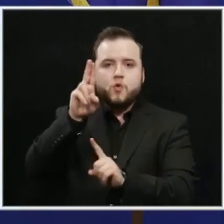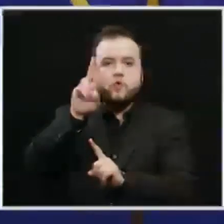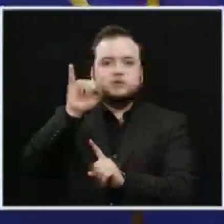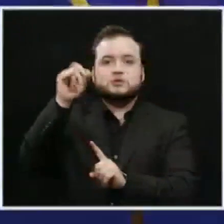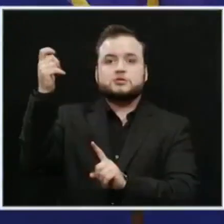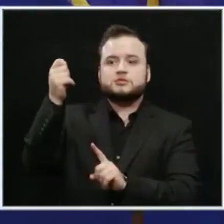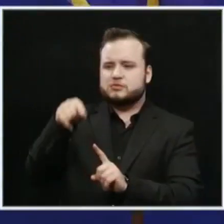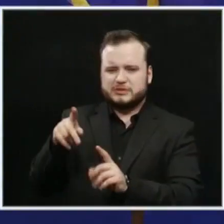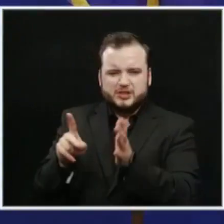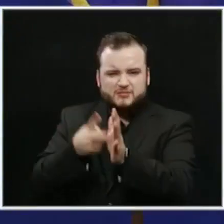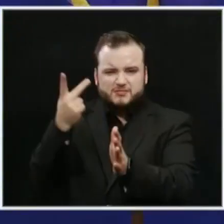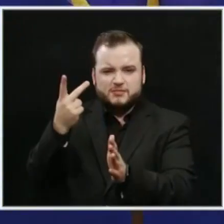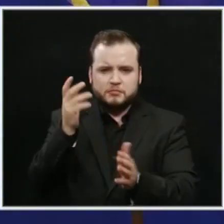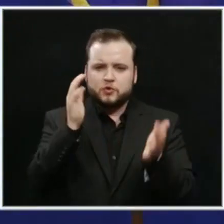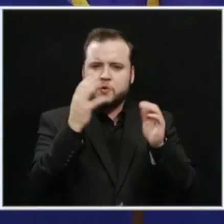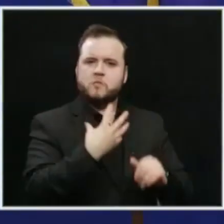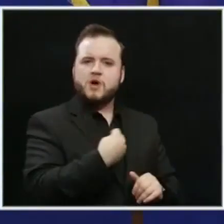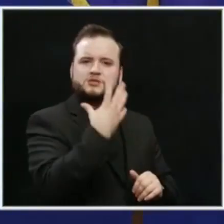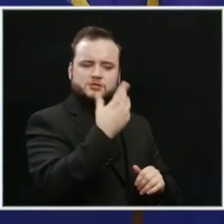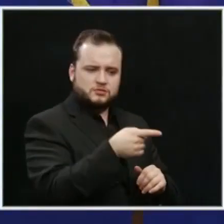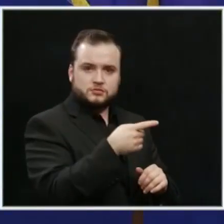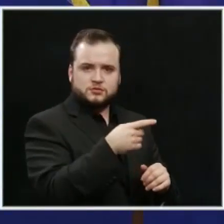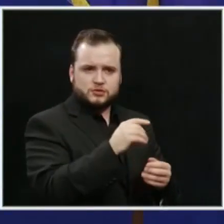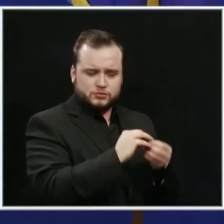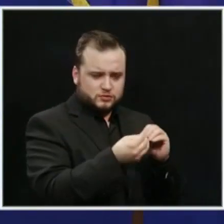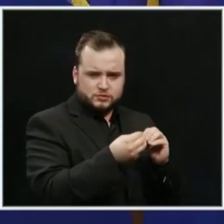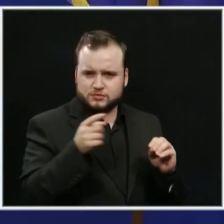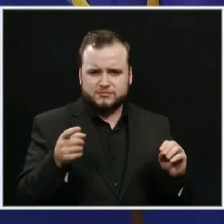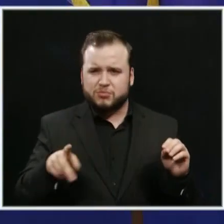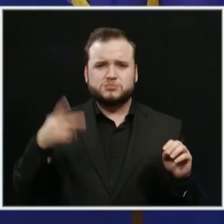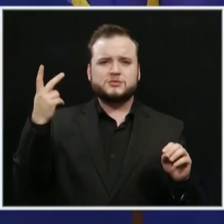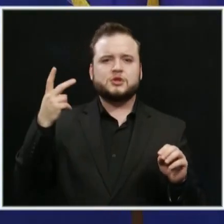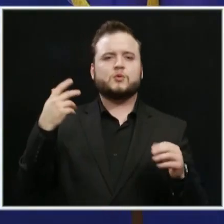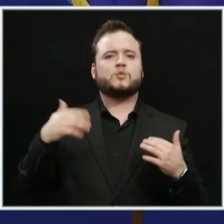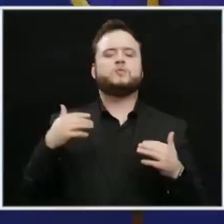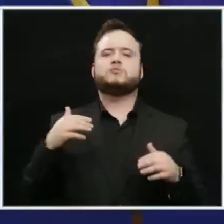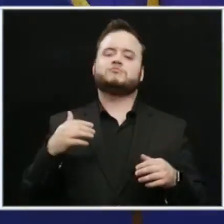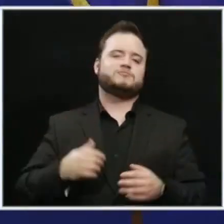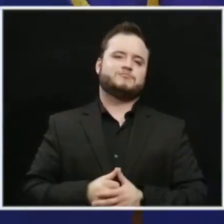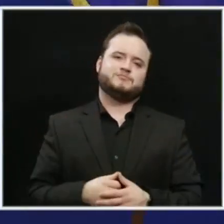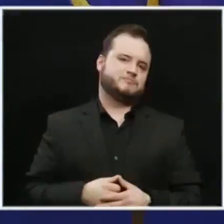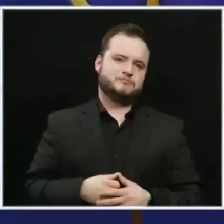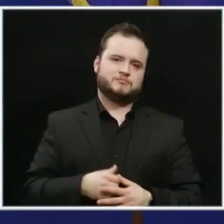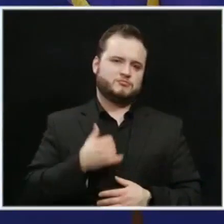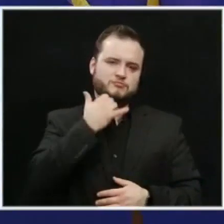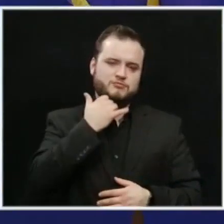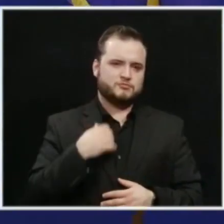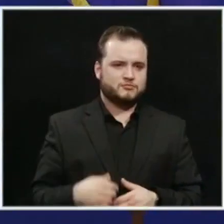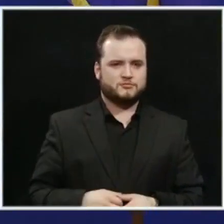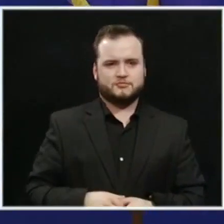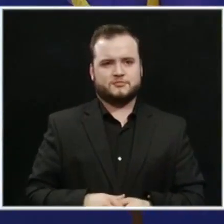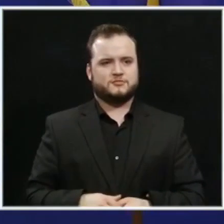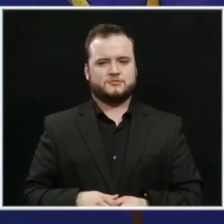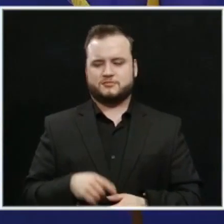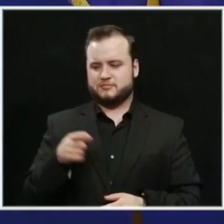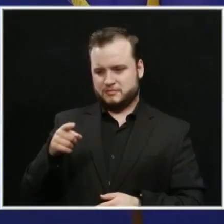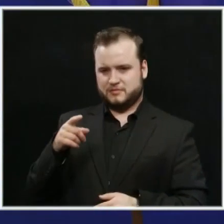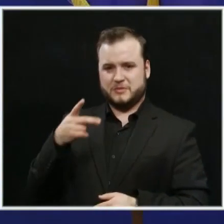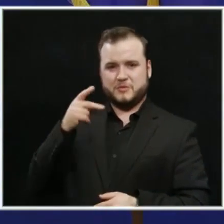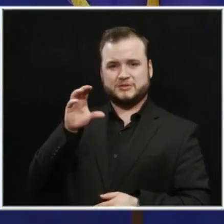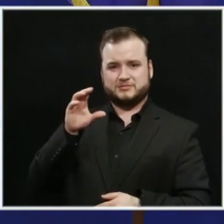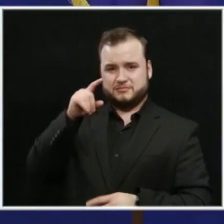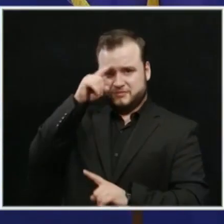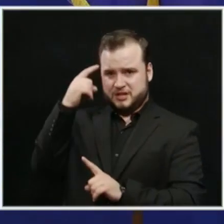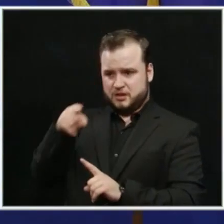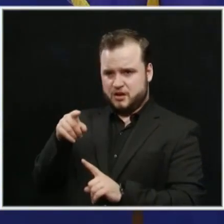wanted to see. The rate of unemployment for black Minnesotans is the highest it's ever been, and that means that exacerbates every other problem that's there.